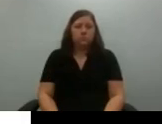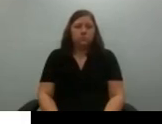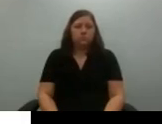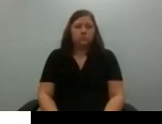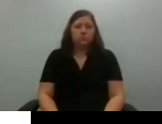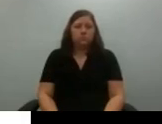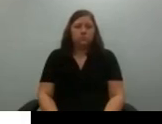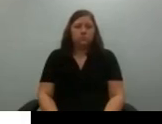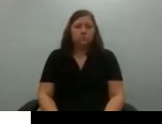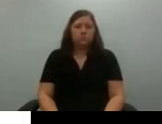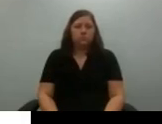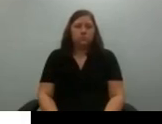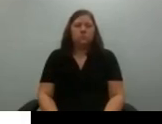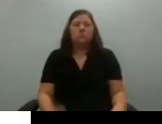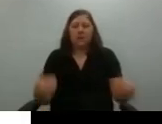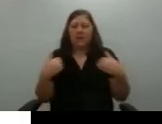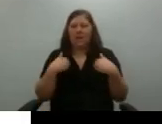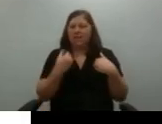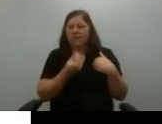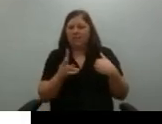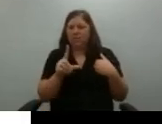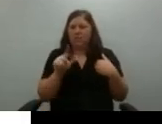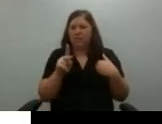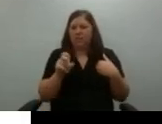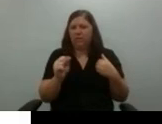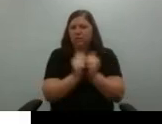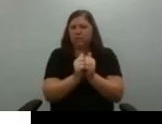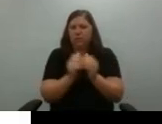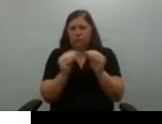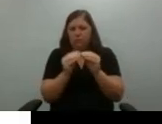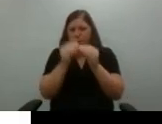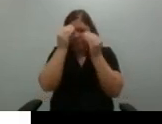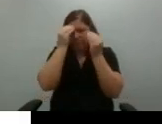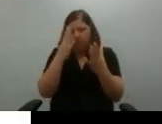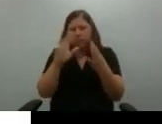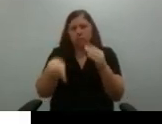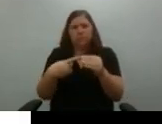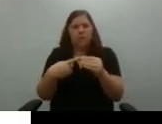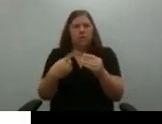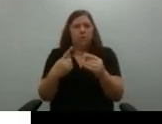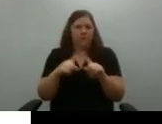You can check out these links for more information on the topics that were presented.